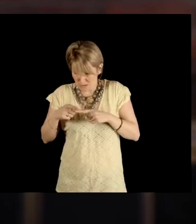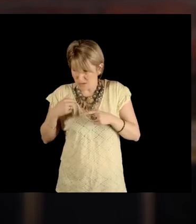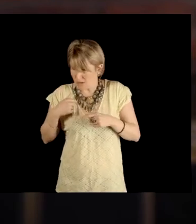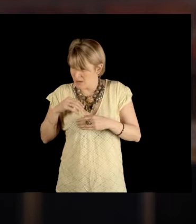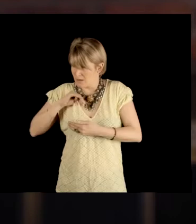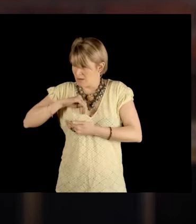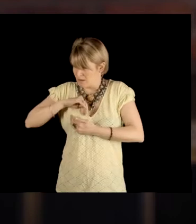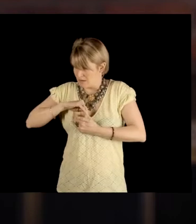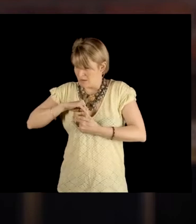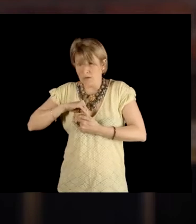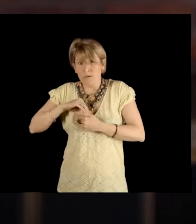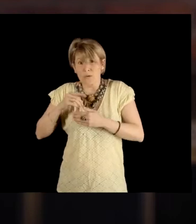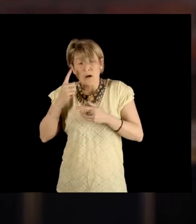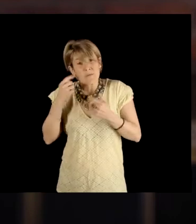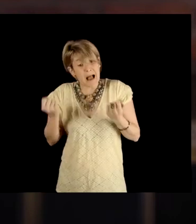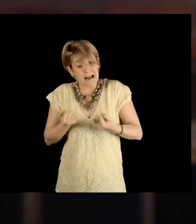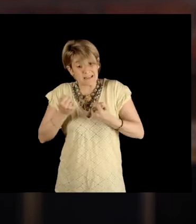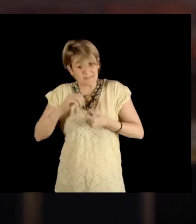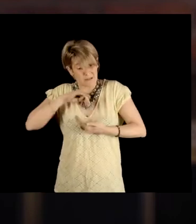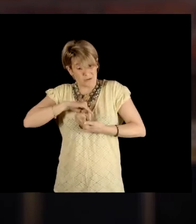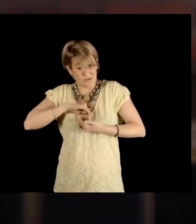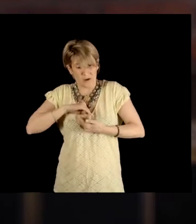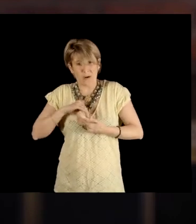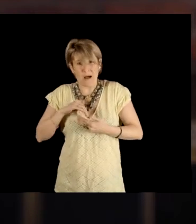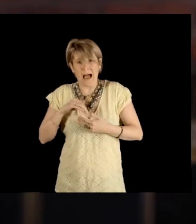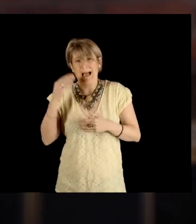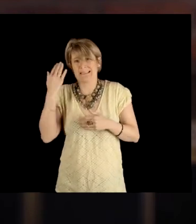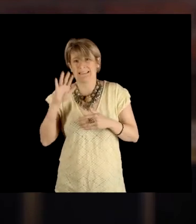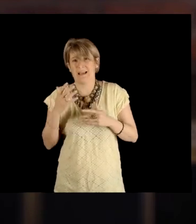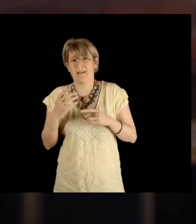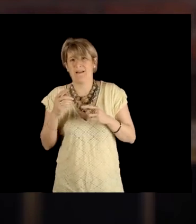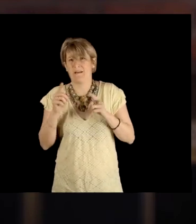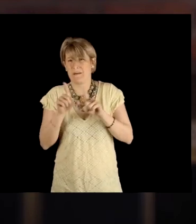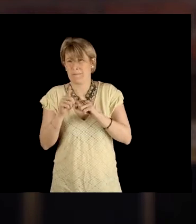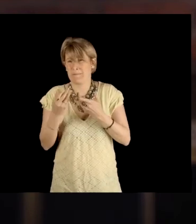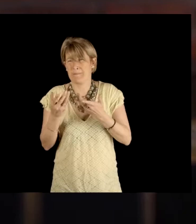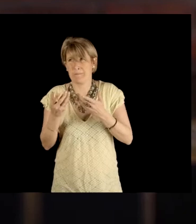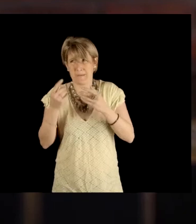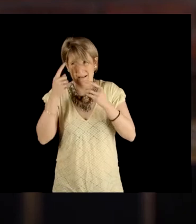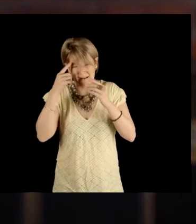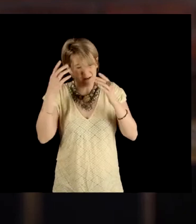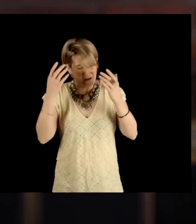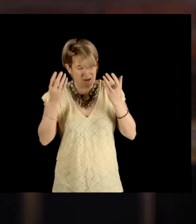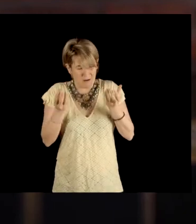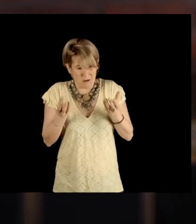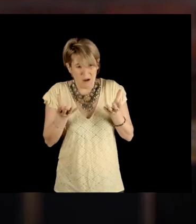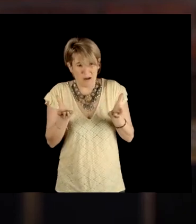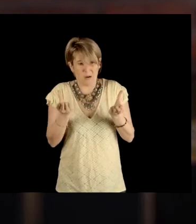a certain level of cognates which we recognize in our